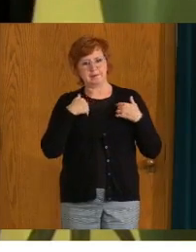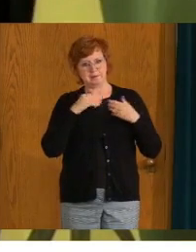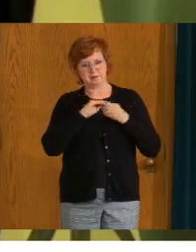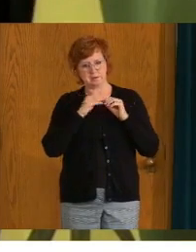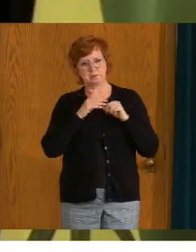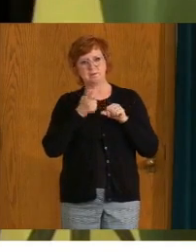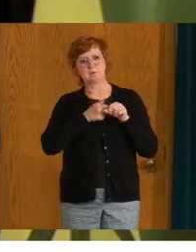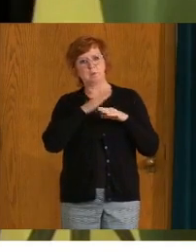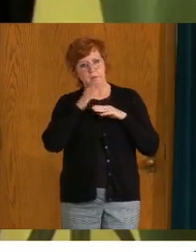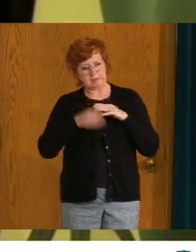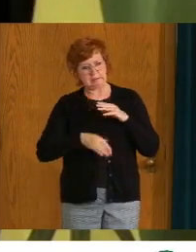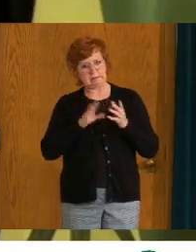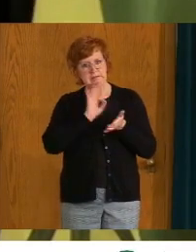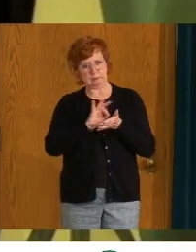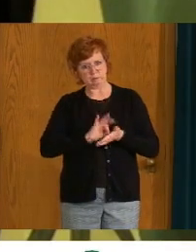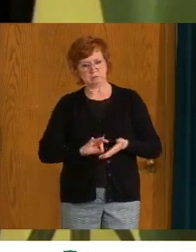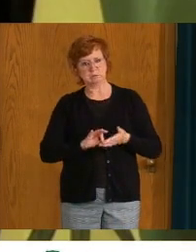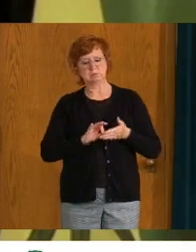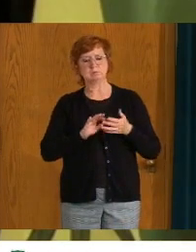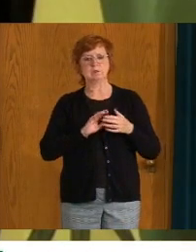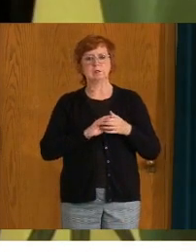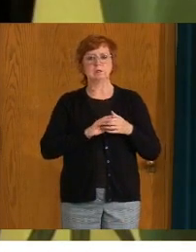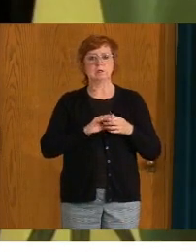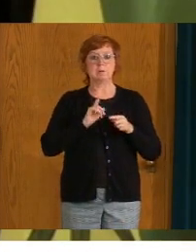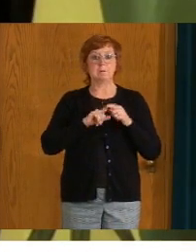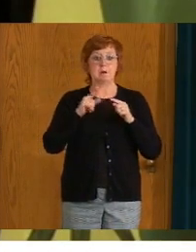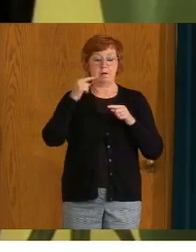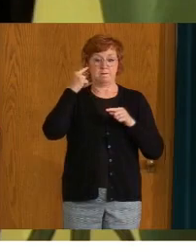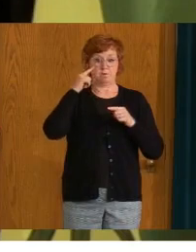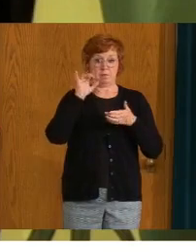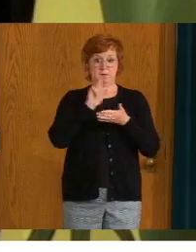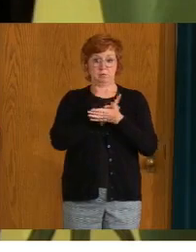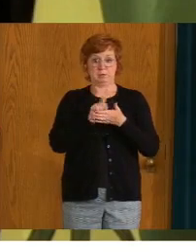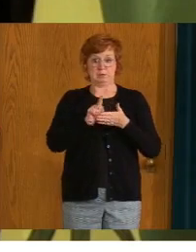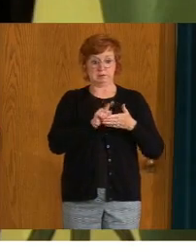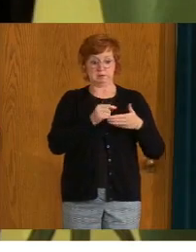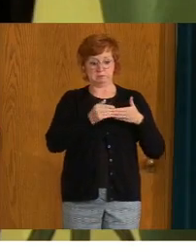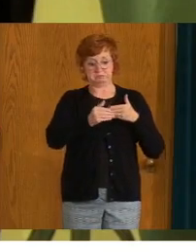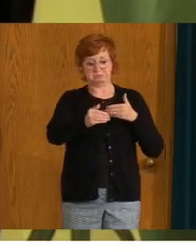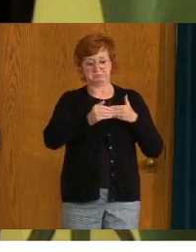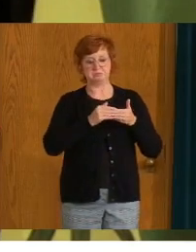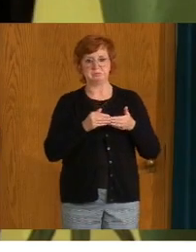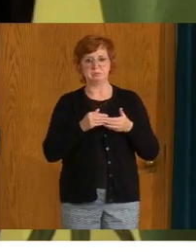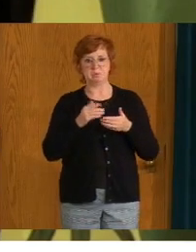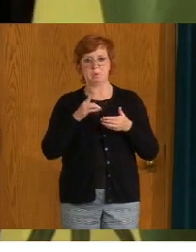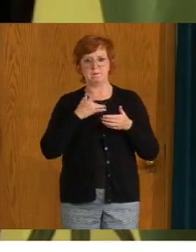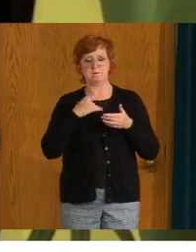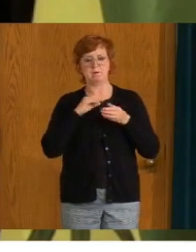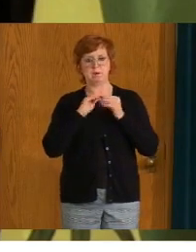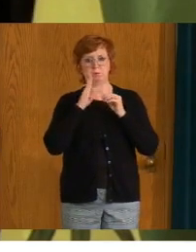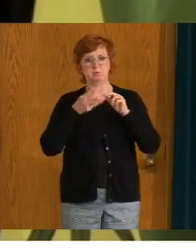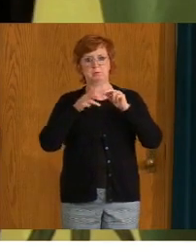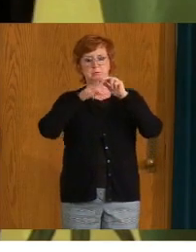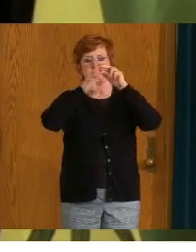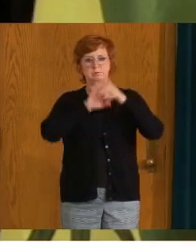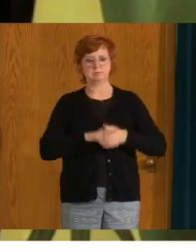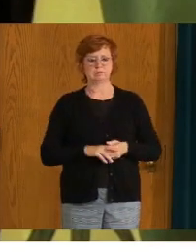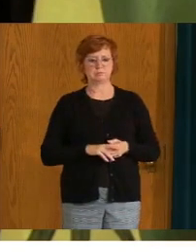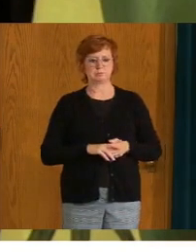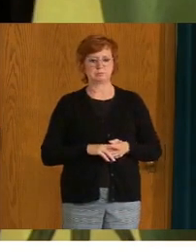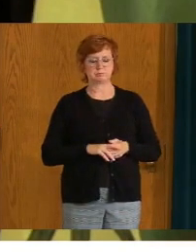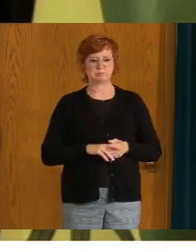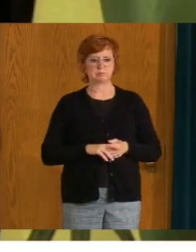that will increase as we get into reporting this week's numbers. So I would say there's